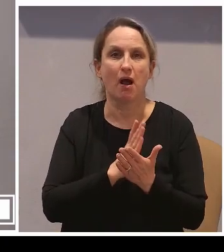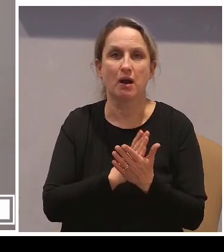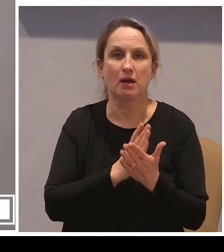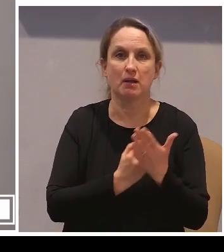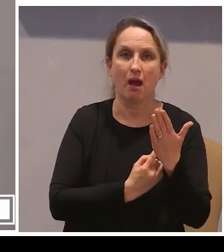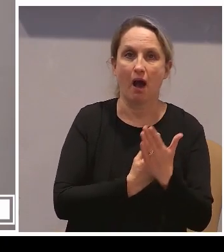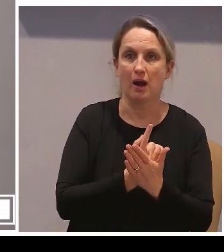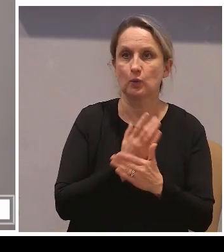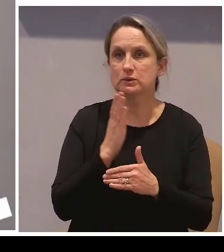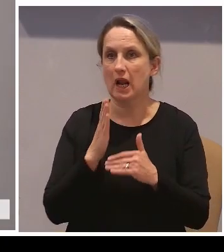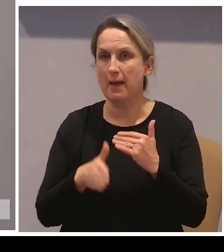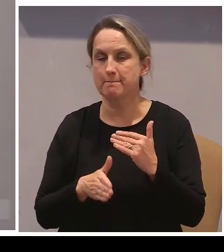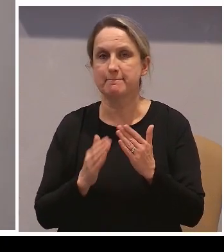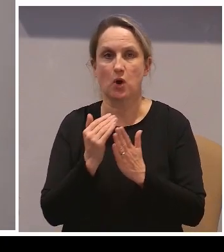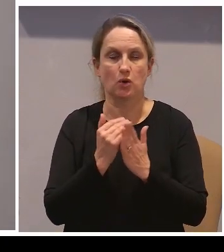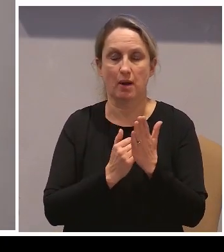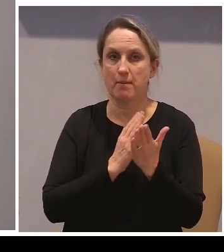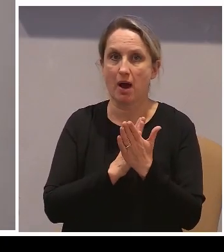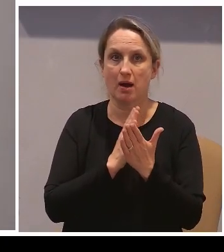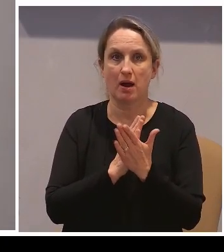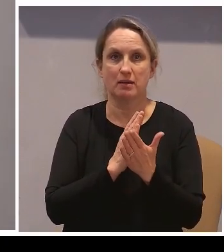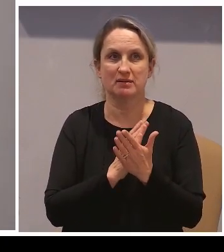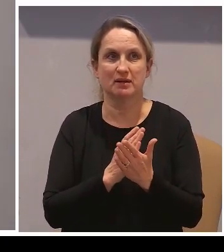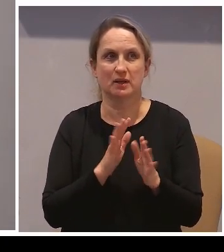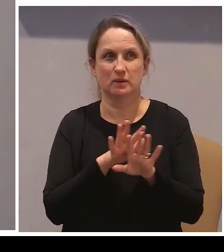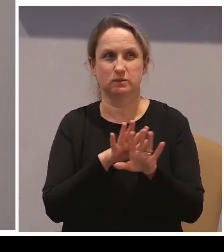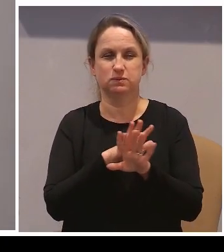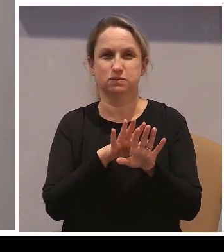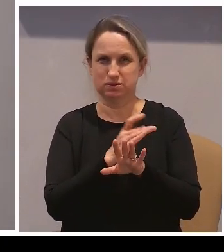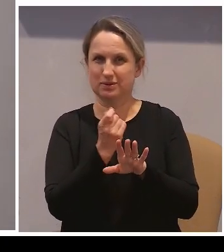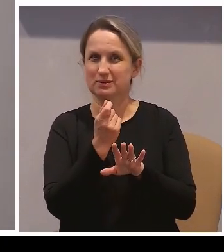overlap with national funding, but they are